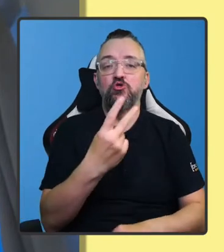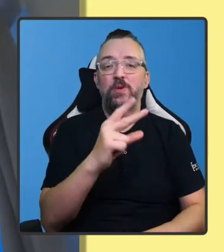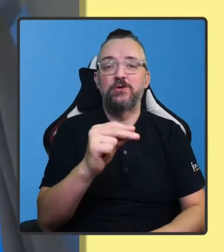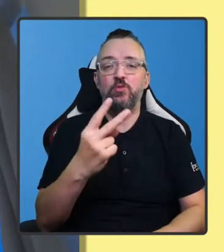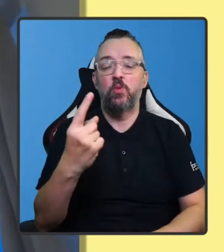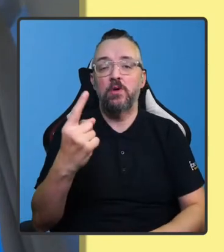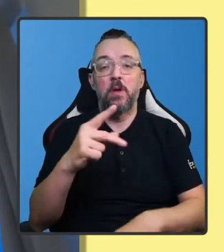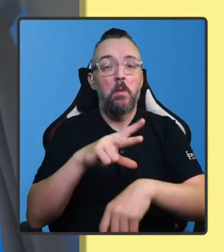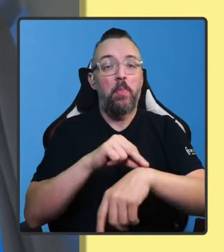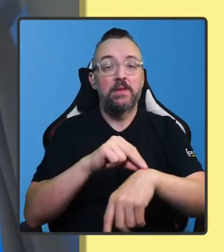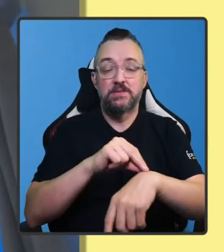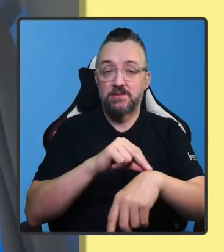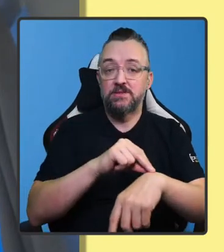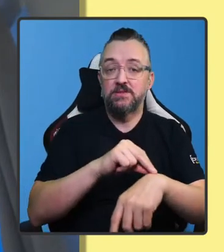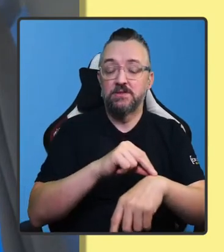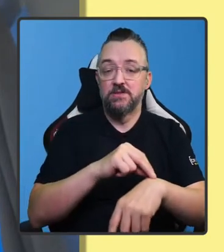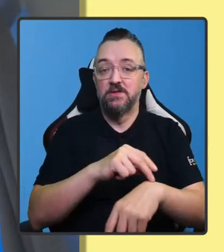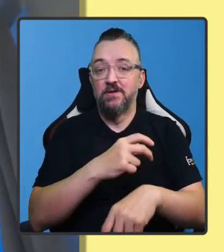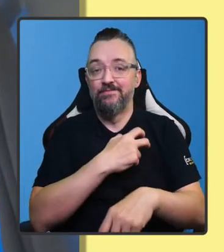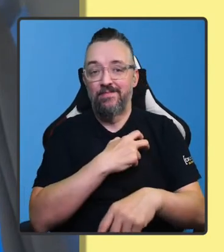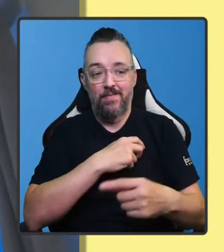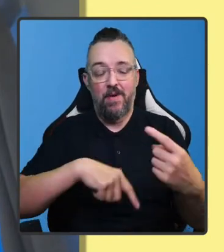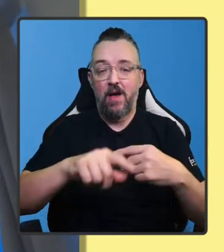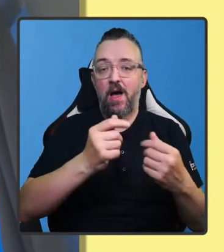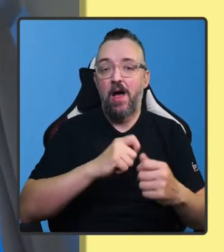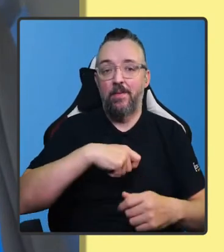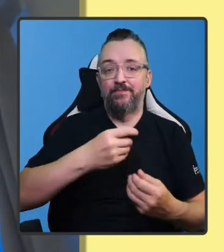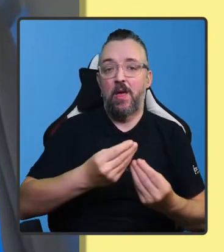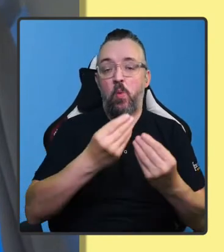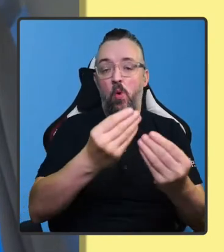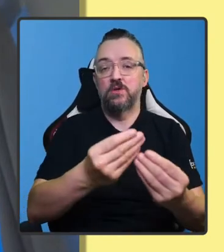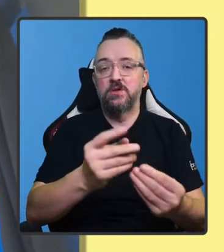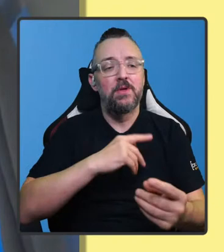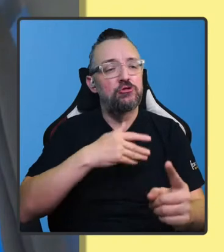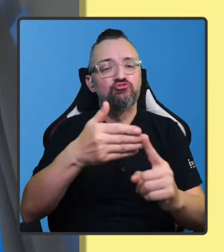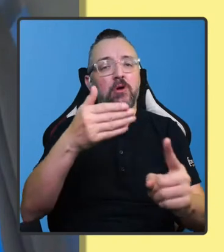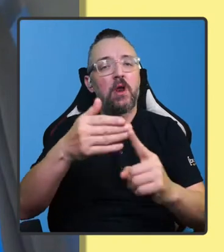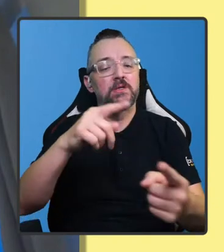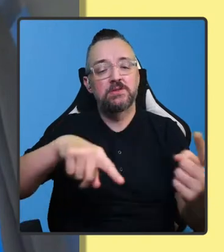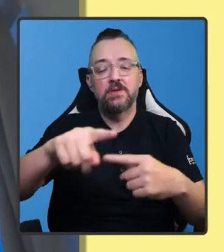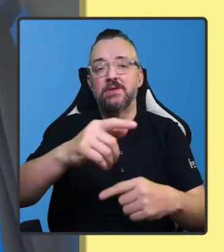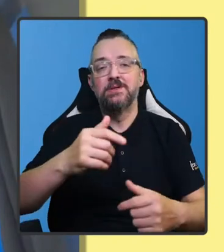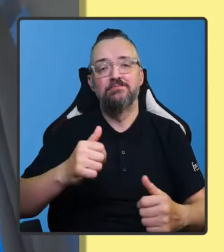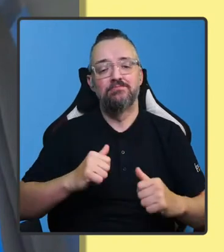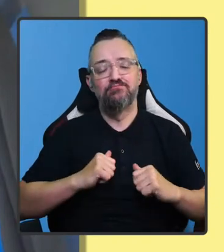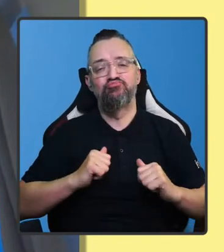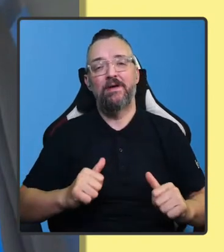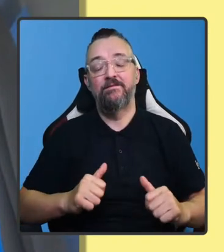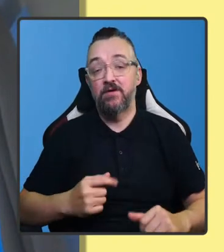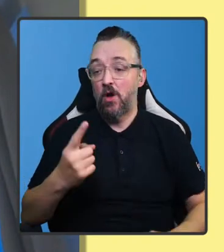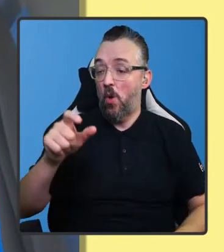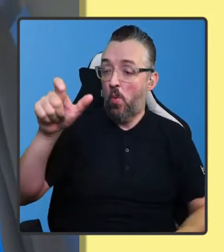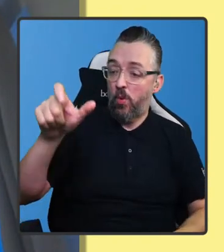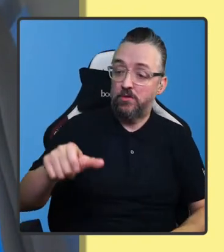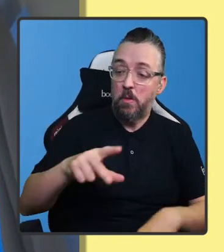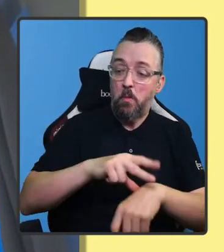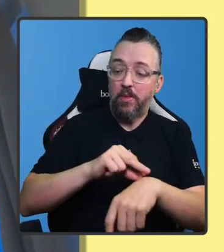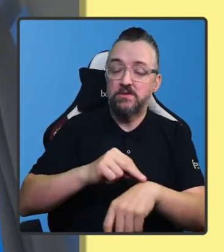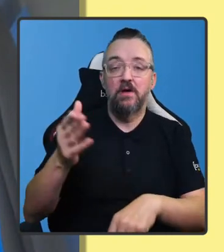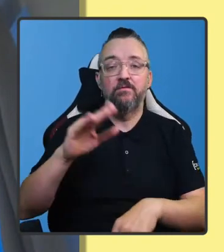where I met the police officers whose bravery was being recognised. One was a police officer from Argyll and Bute